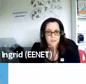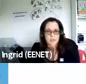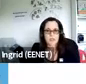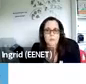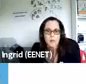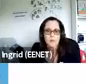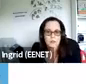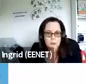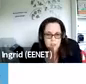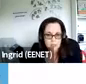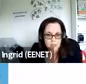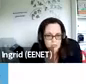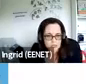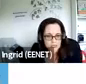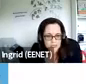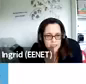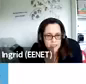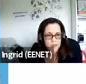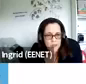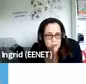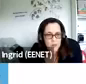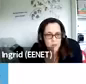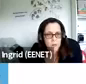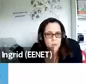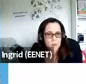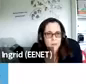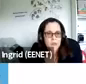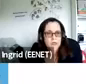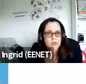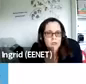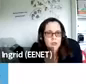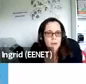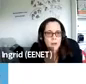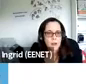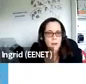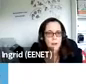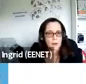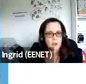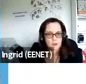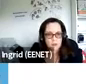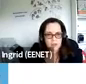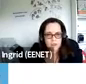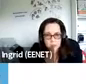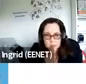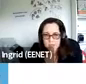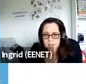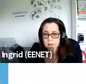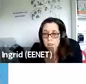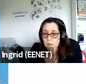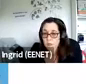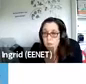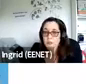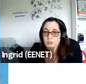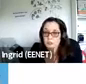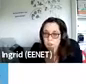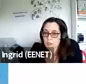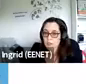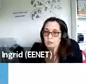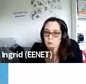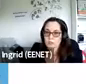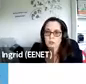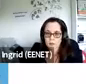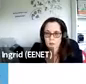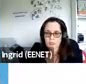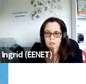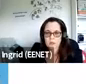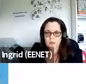can see and hear the webinar speakers as clearly as possible. We'd like to remind our speakers if they could also switch off